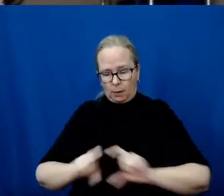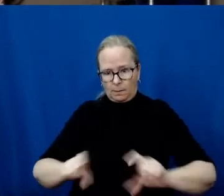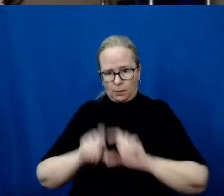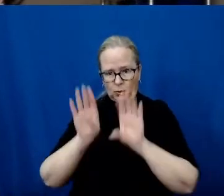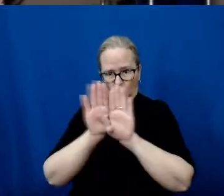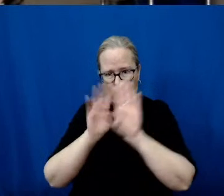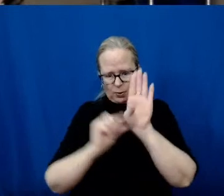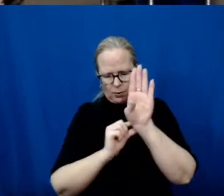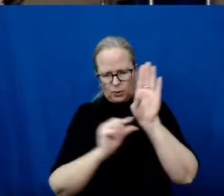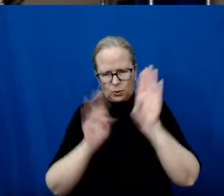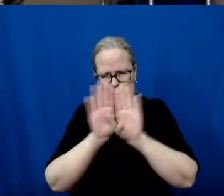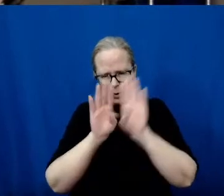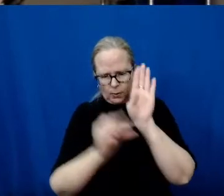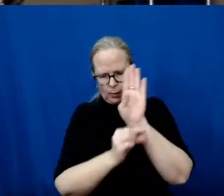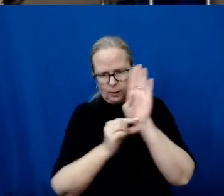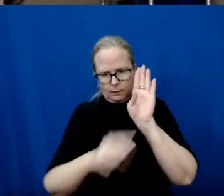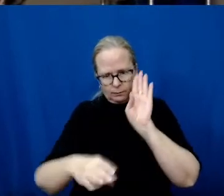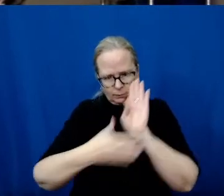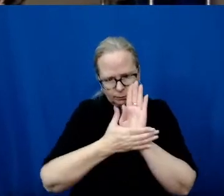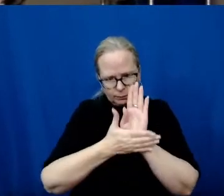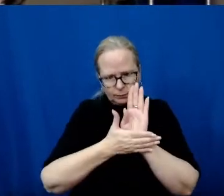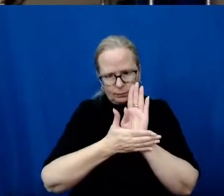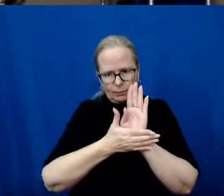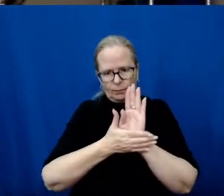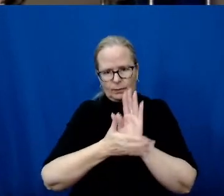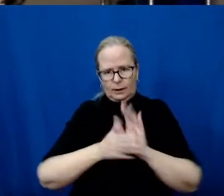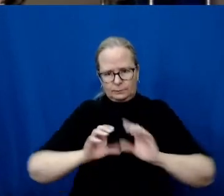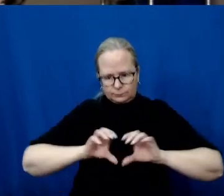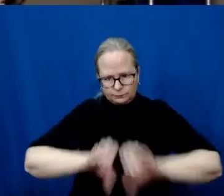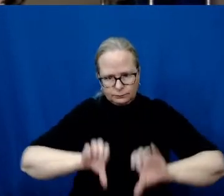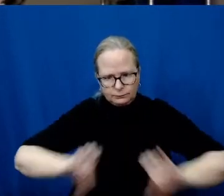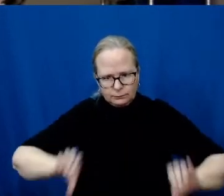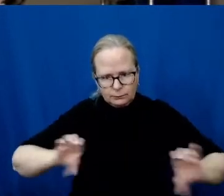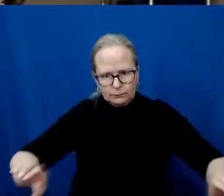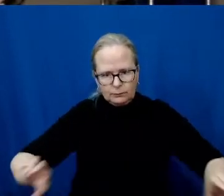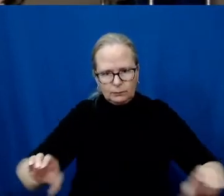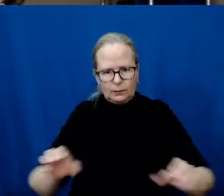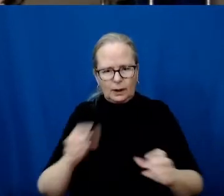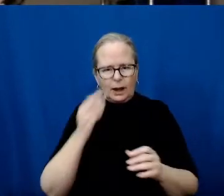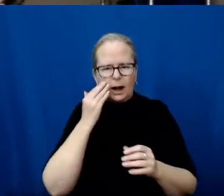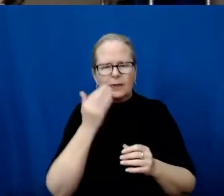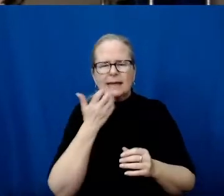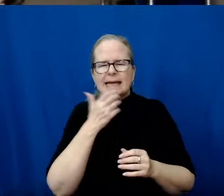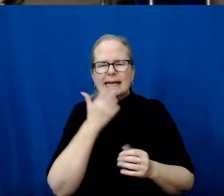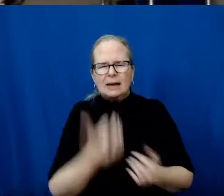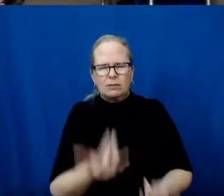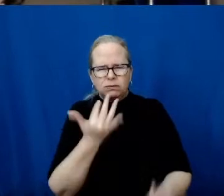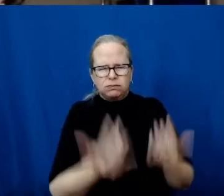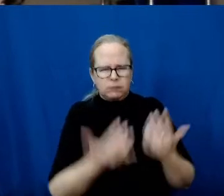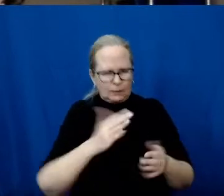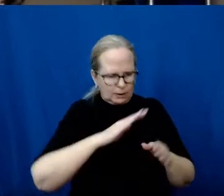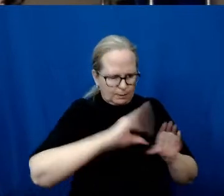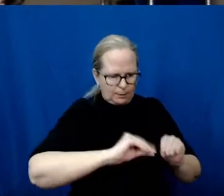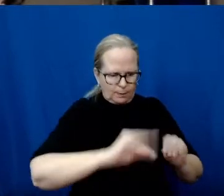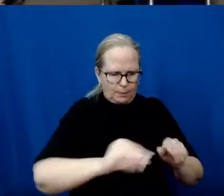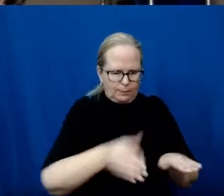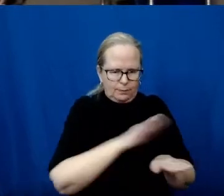opening windows where I can, and trying to get that air to still